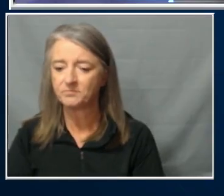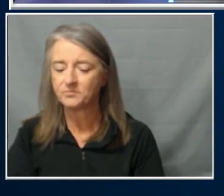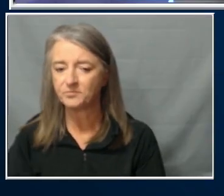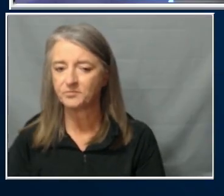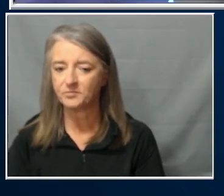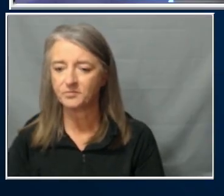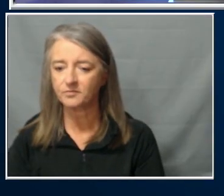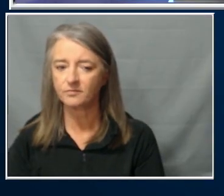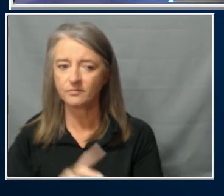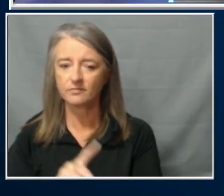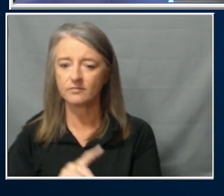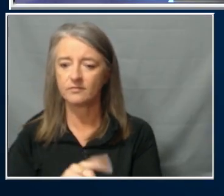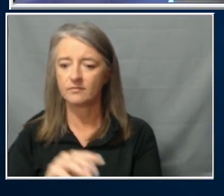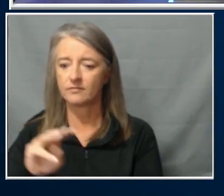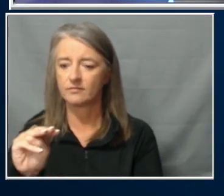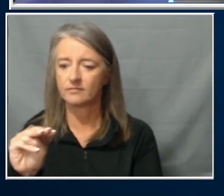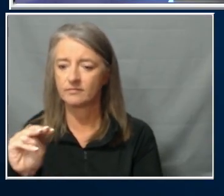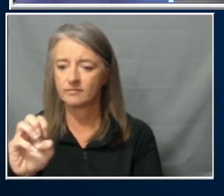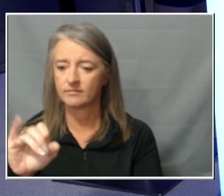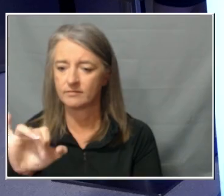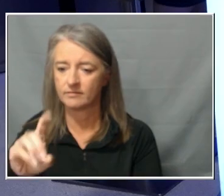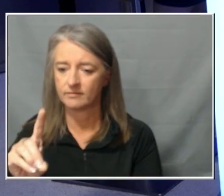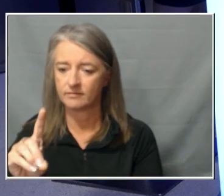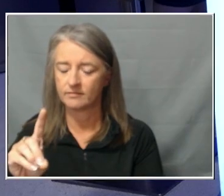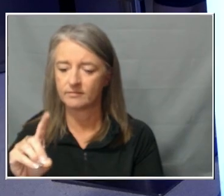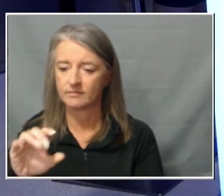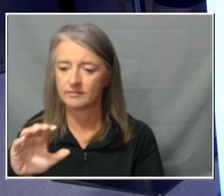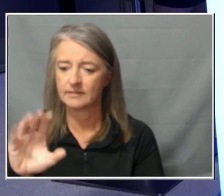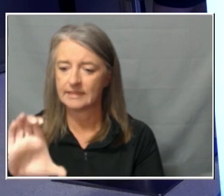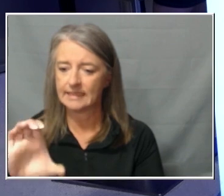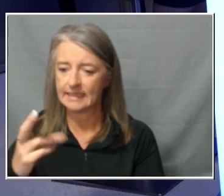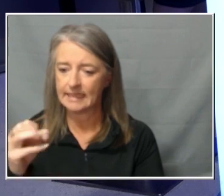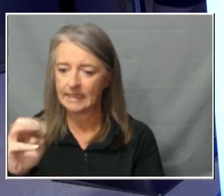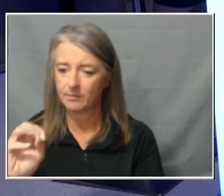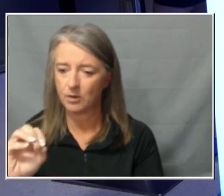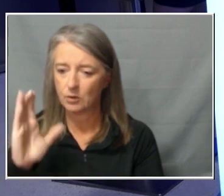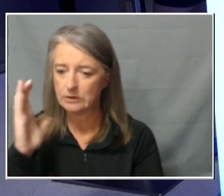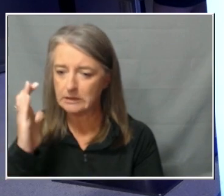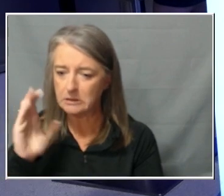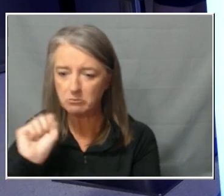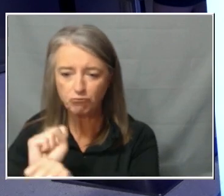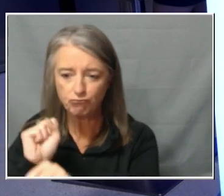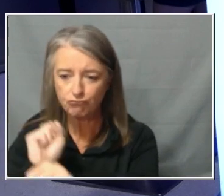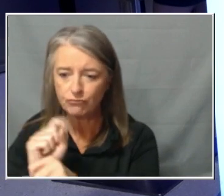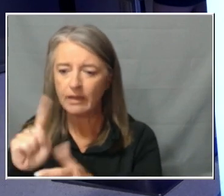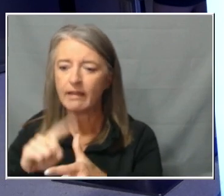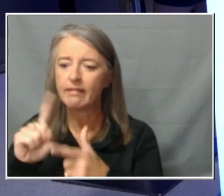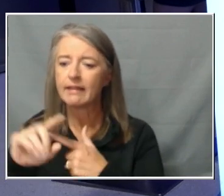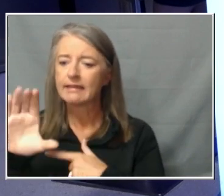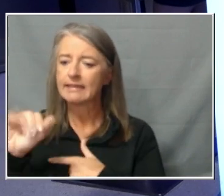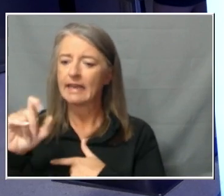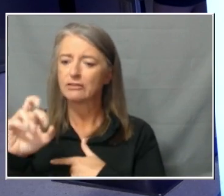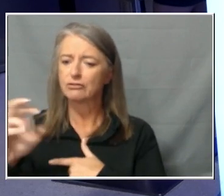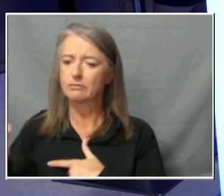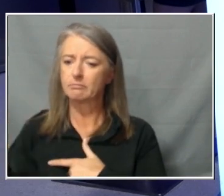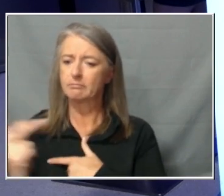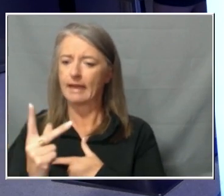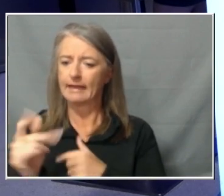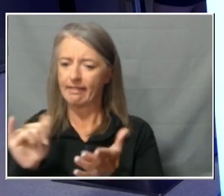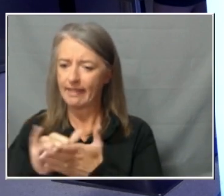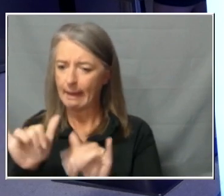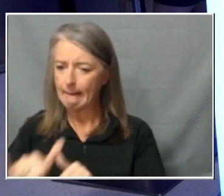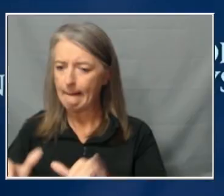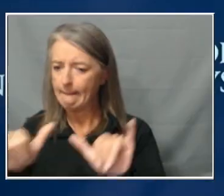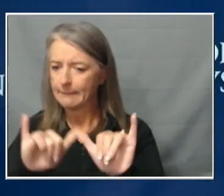Dr. Ahmed, I want to bring you in here because in Eric's case, chemo seemed to work, but then the cancer returned. Why is that? Is that common?